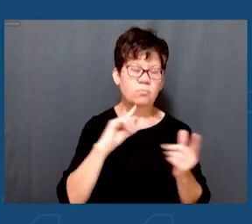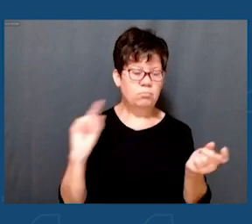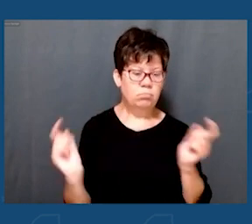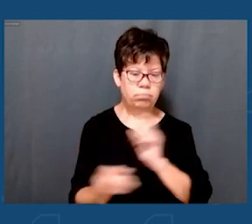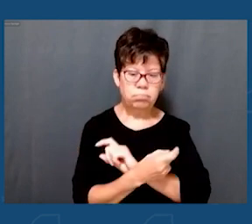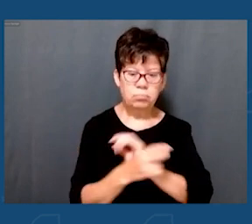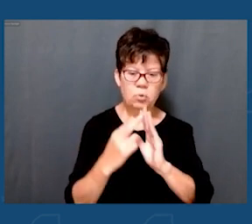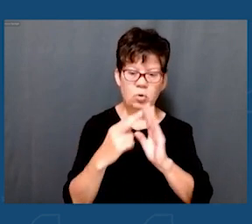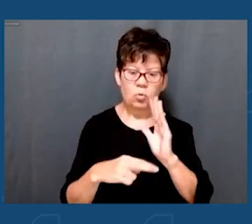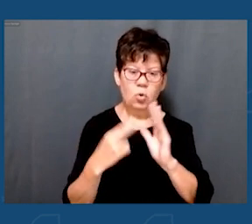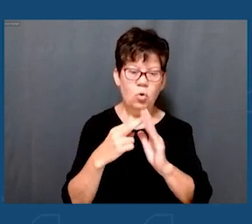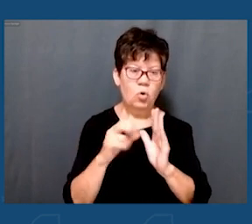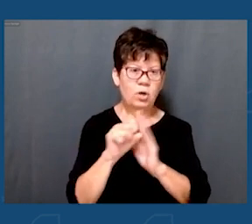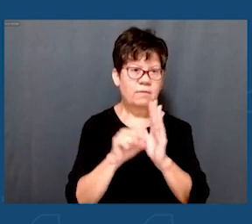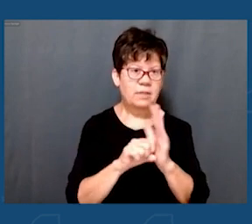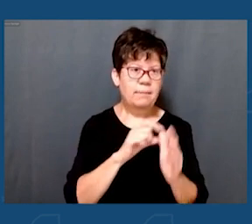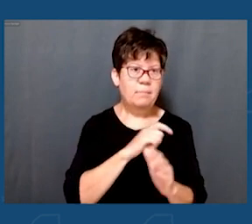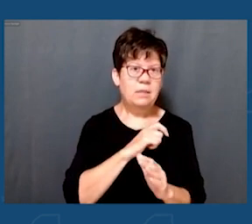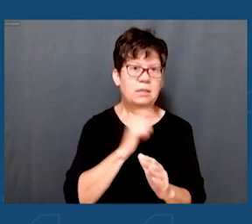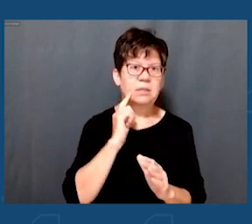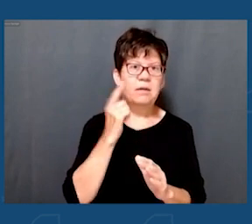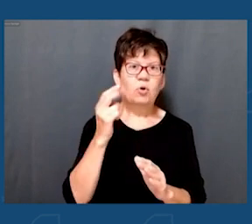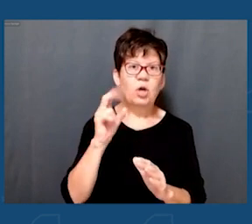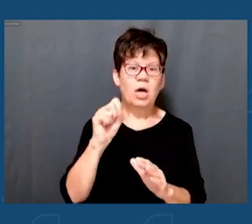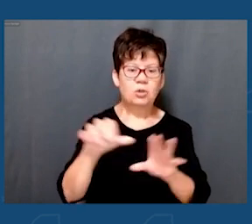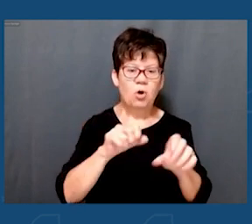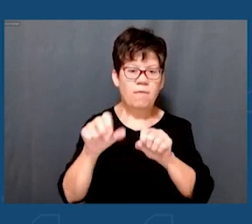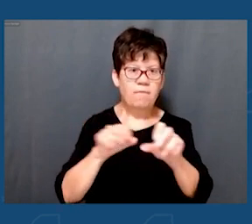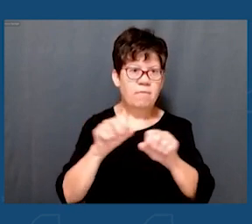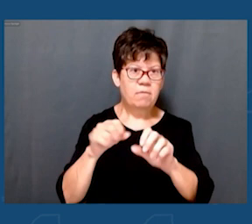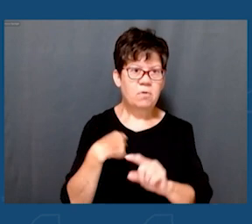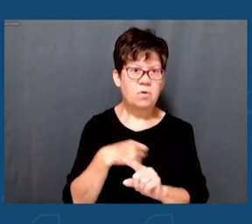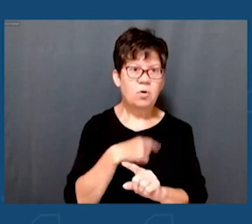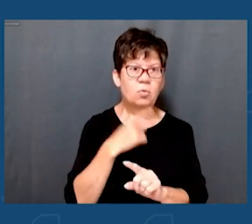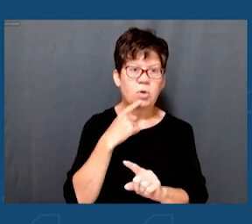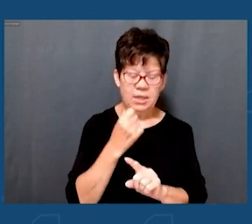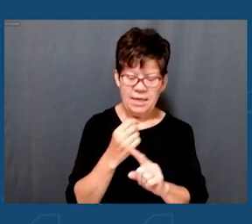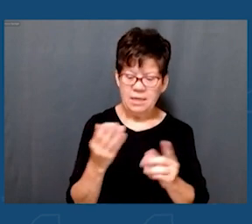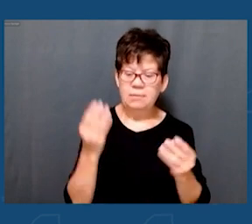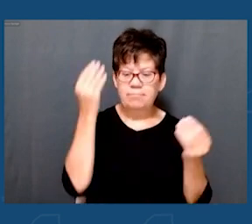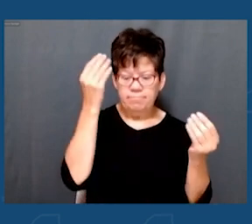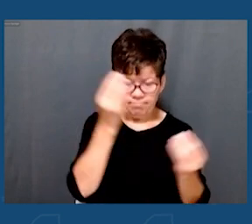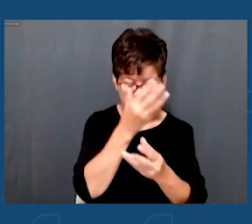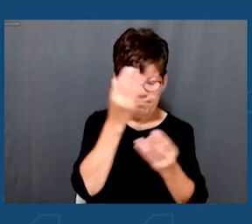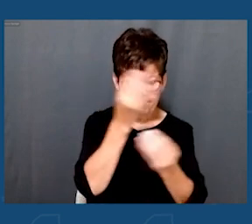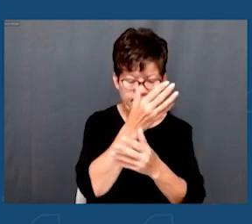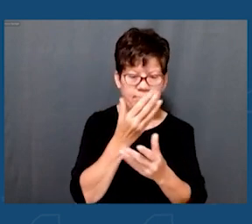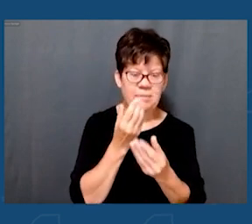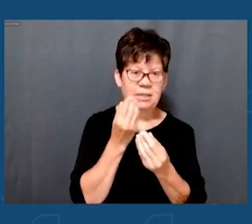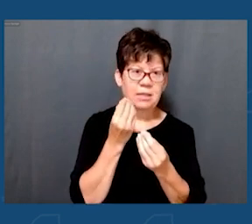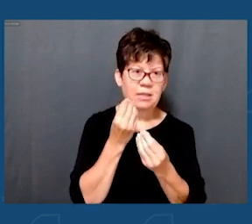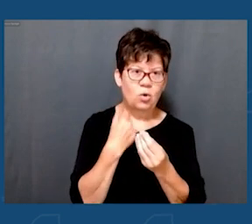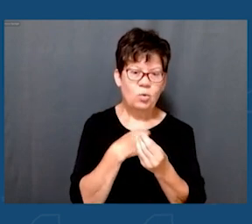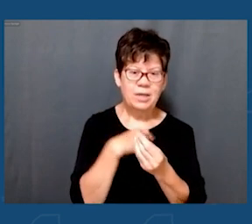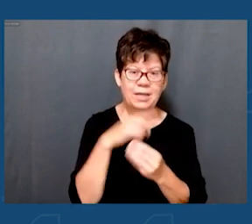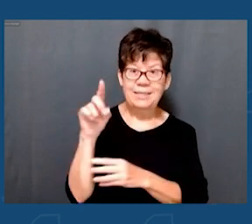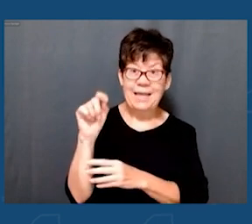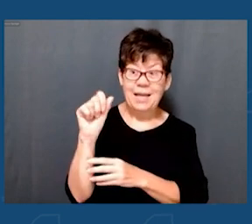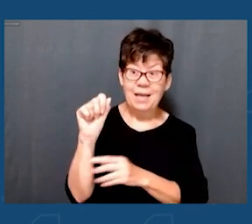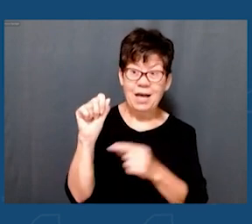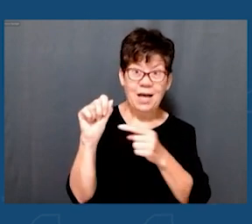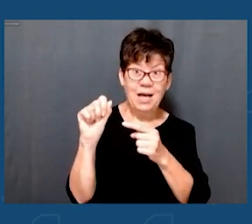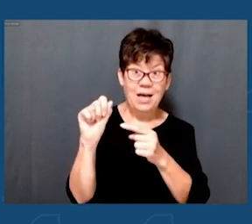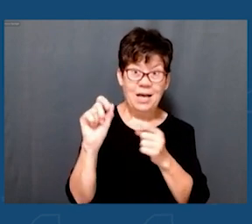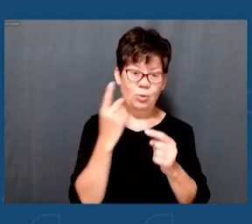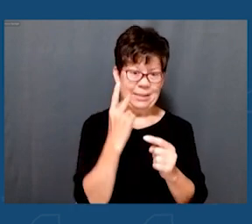in the battle to get guns off the streets. We have the ability to share information. We can get data in real time, and we're starting to do that as well. So let's